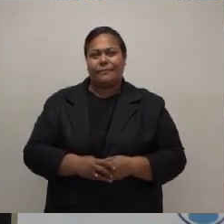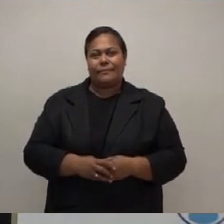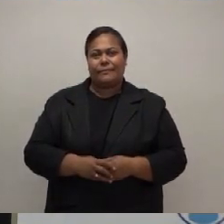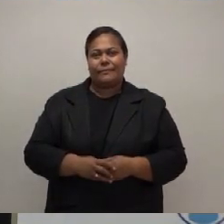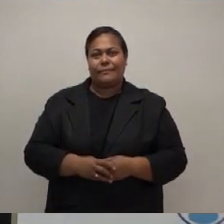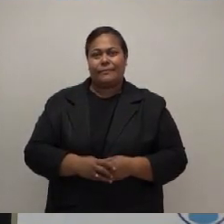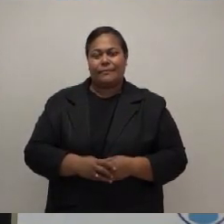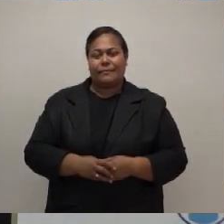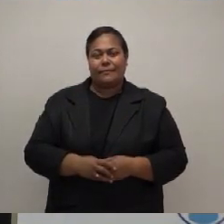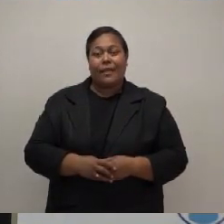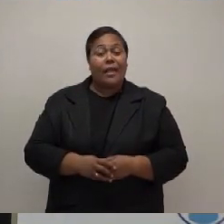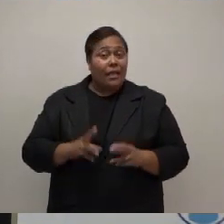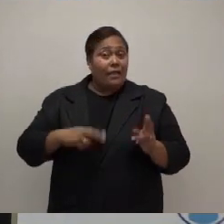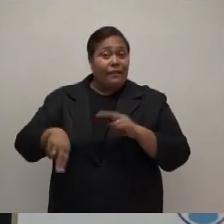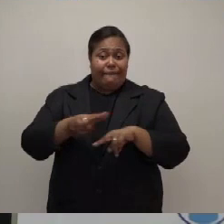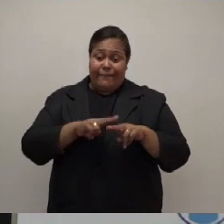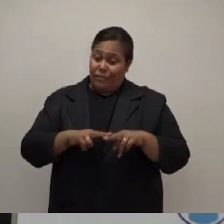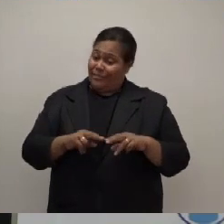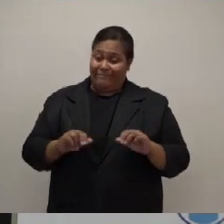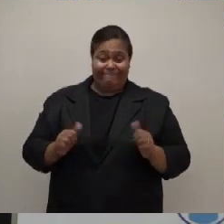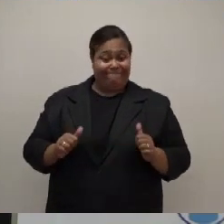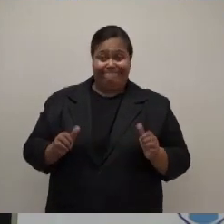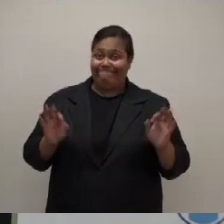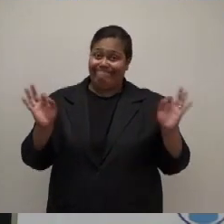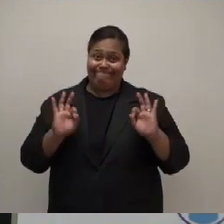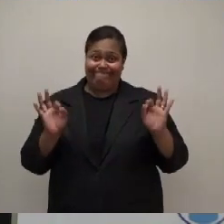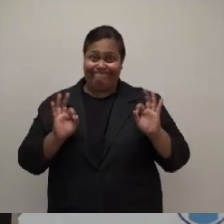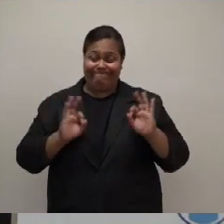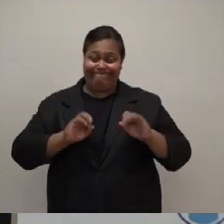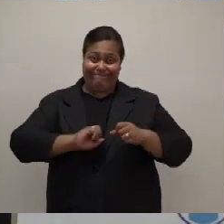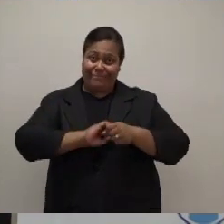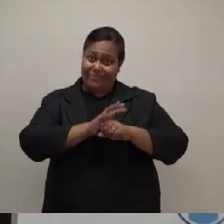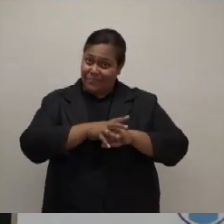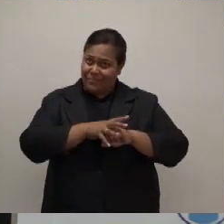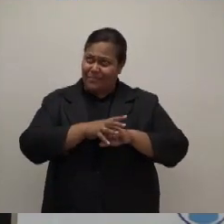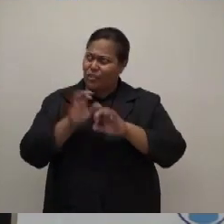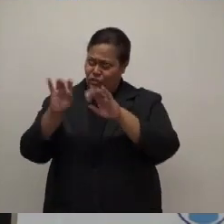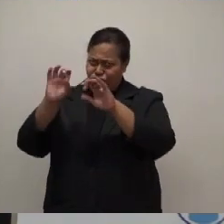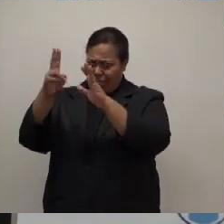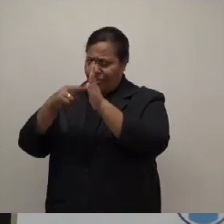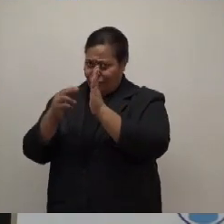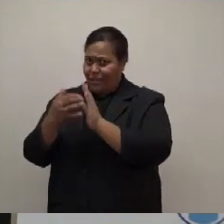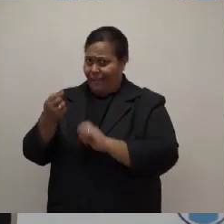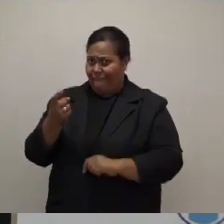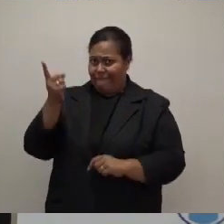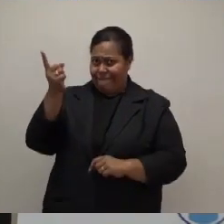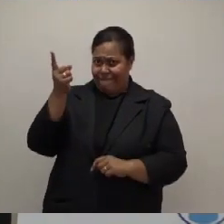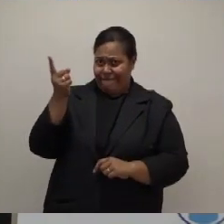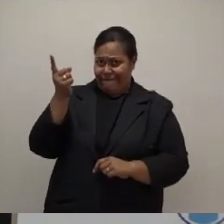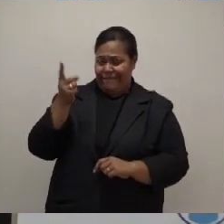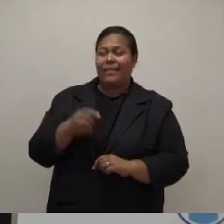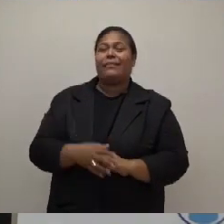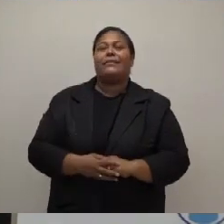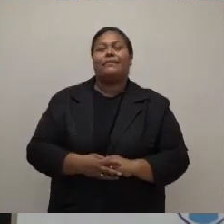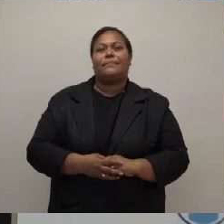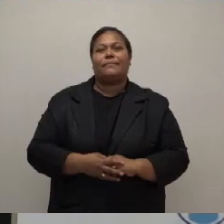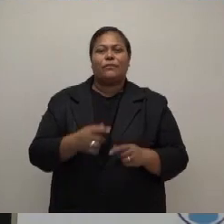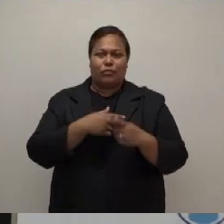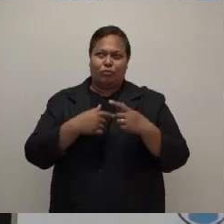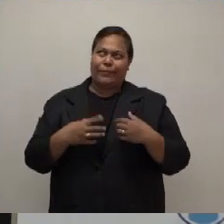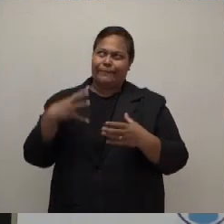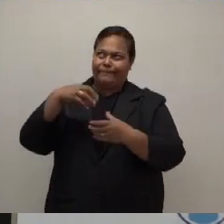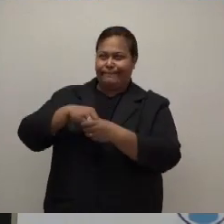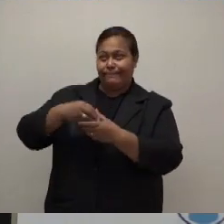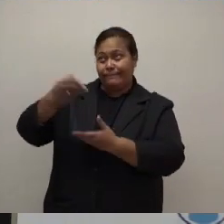As Fiji's cases have disappeared and cases dwindled in Australia and New Zealand, we've been involved in serious discussions